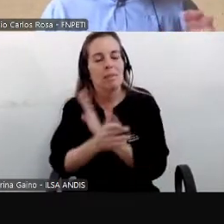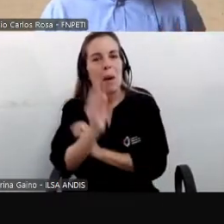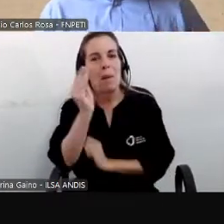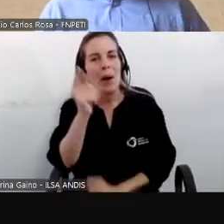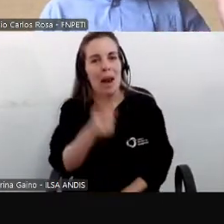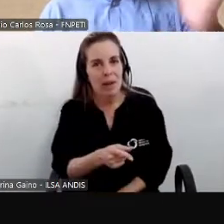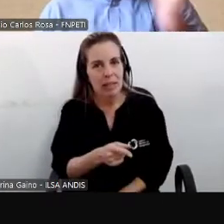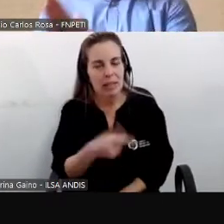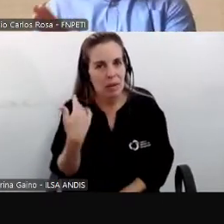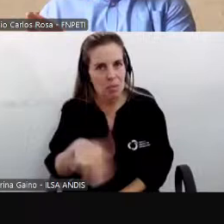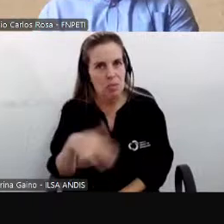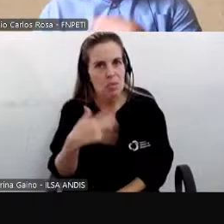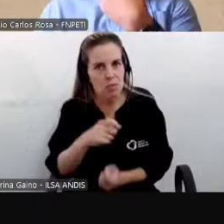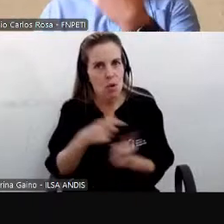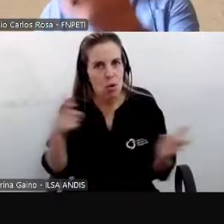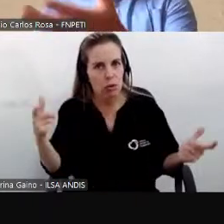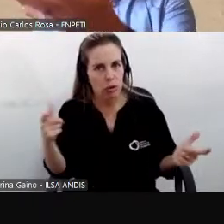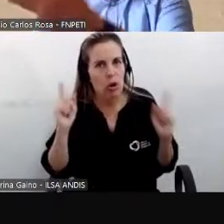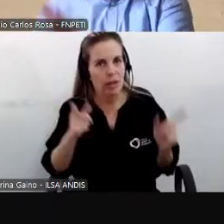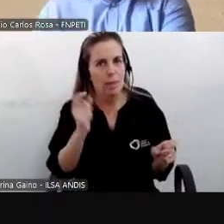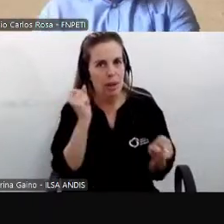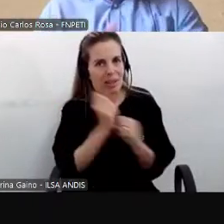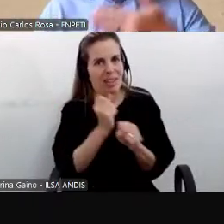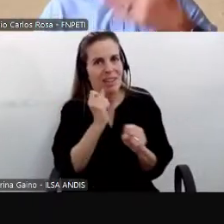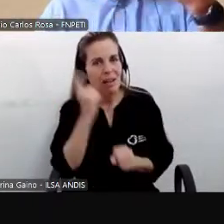and they end up being exploited somehow.